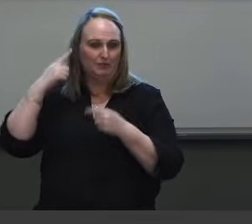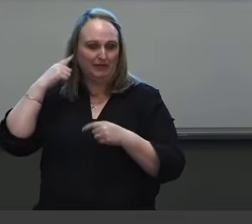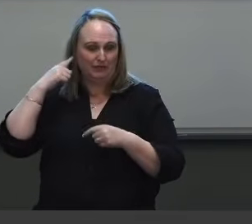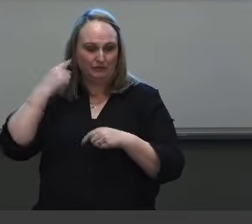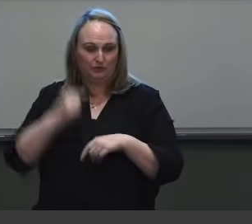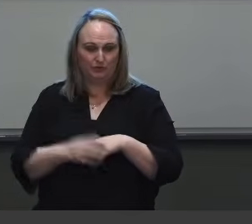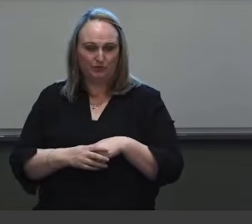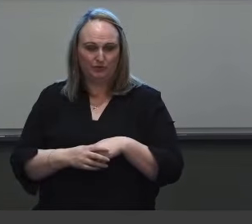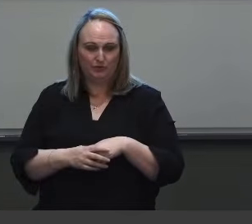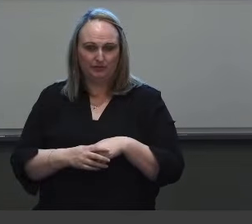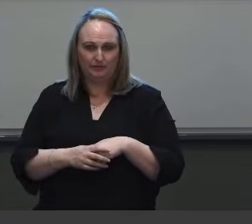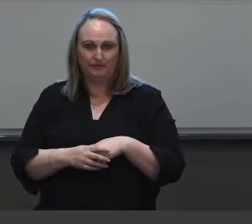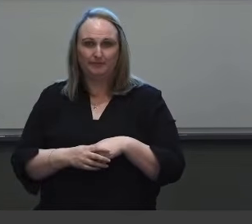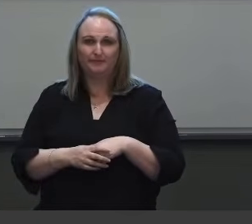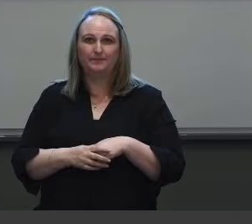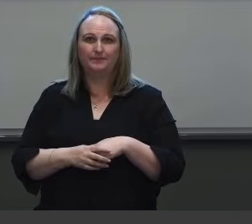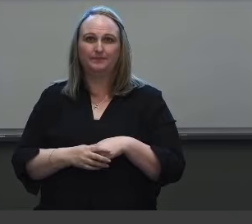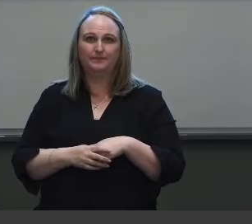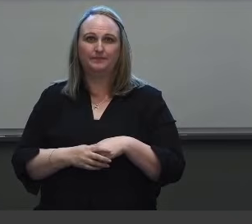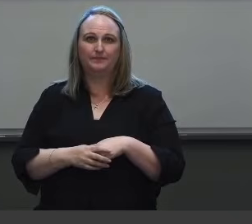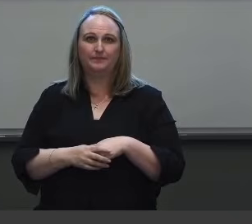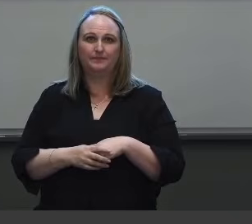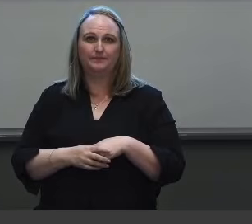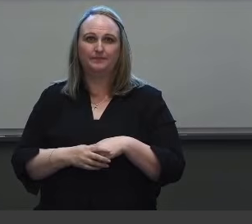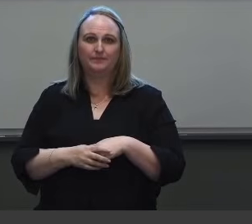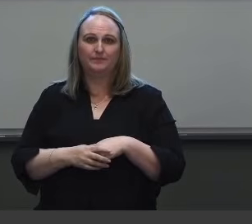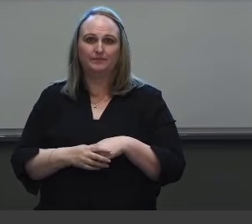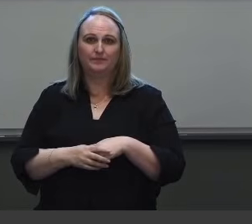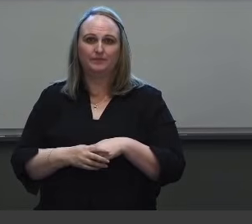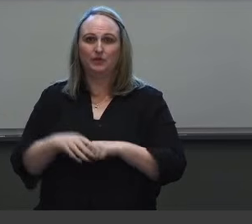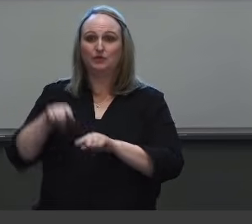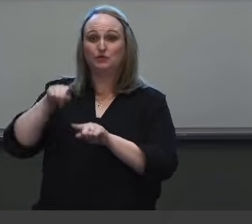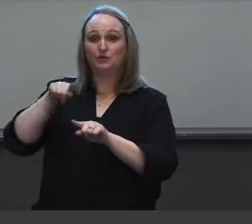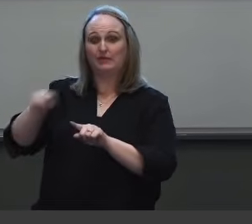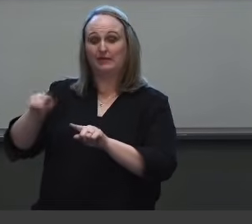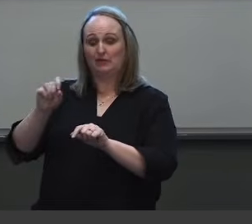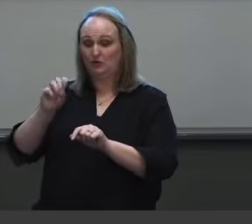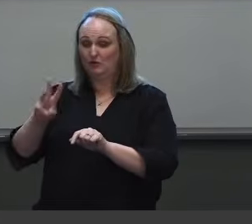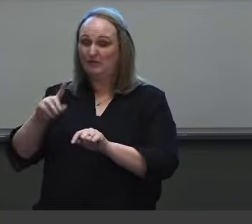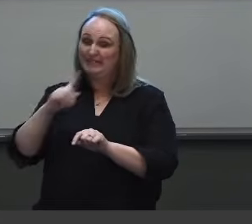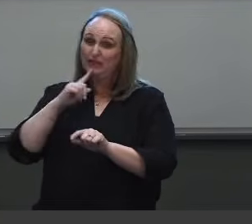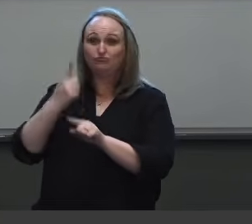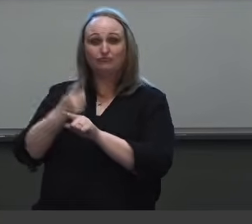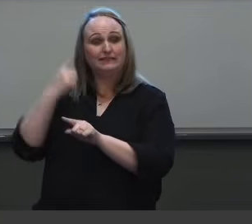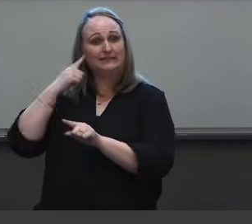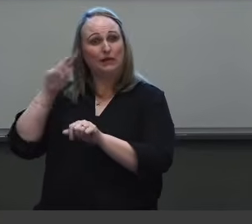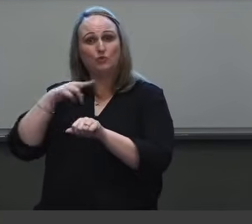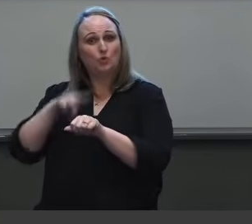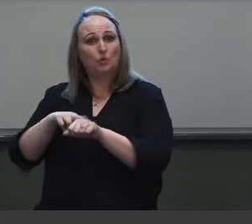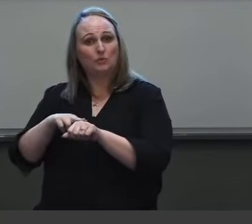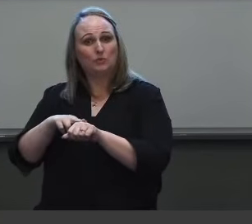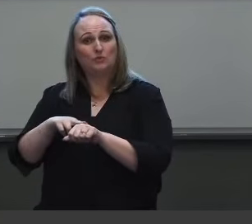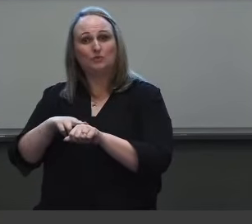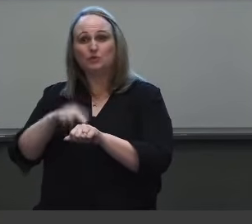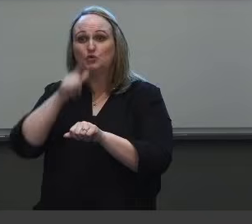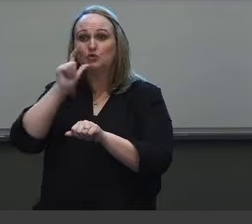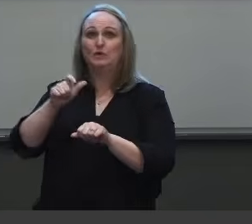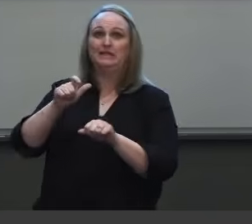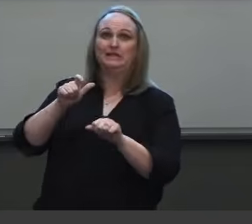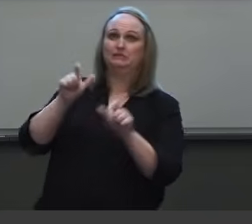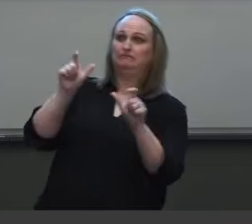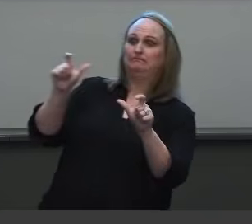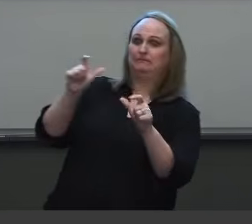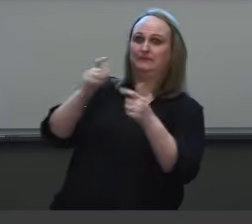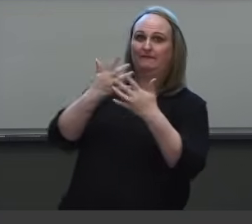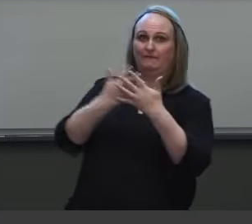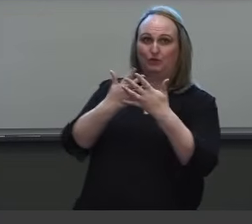aversive sound in the environment, the classifier says it is a normal status and the filtration is not activated. But now I